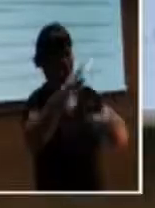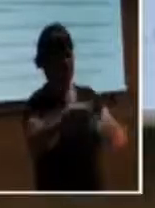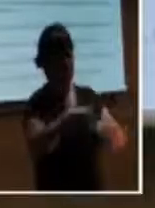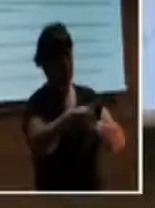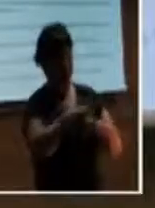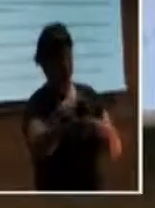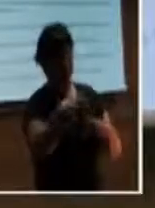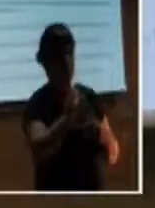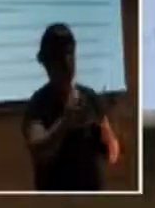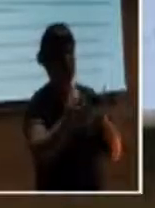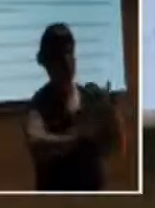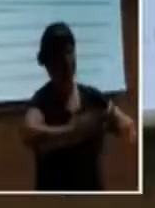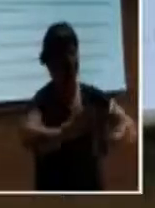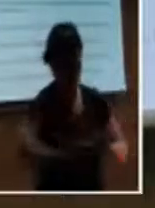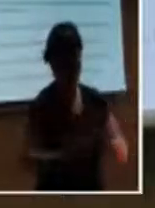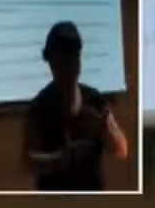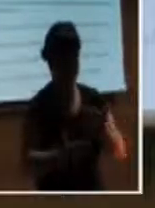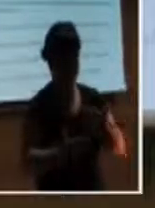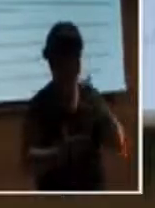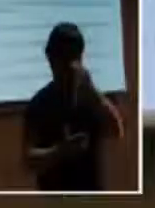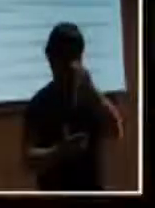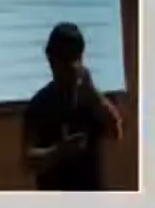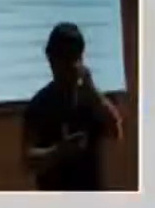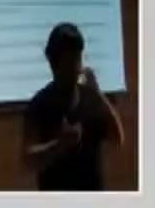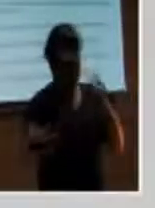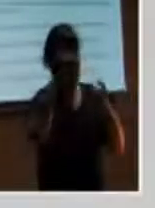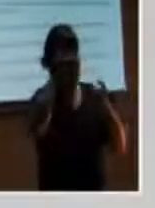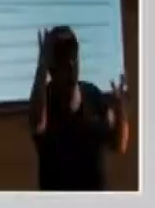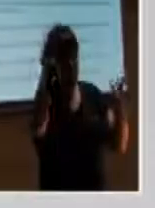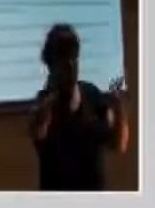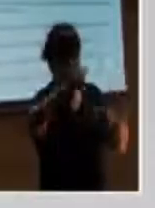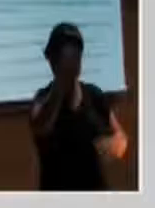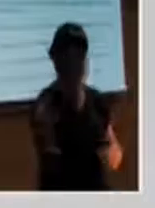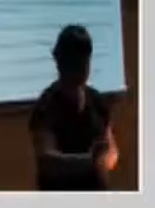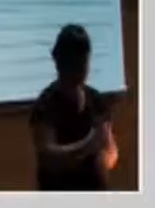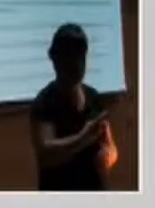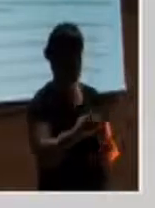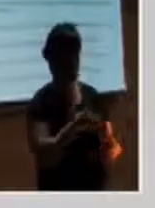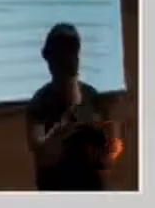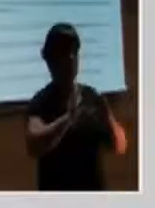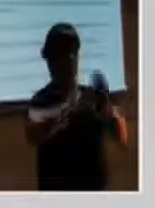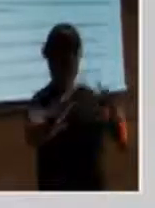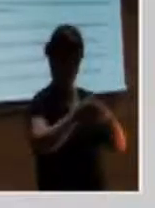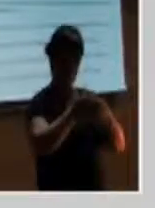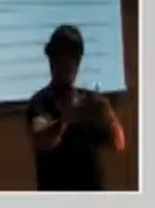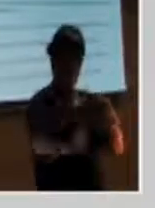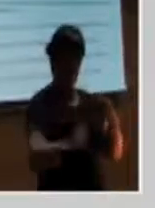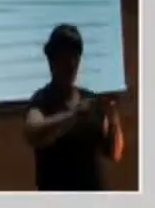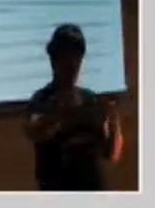multi-perspective way. This is just an example of what is done in Sweden and exported